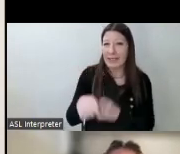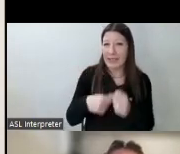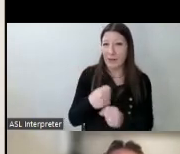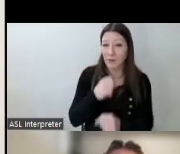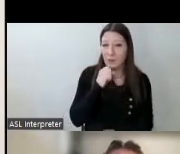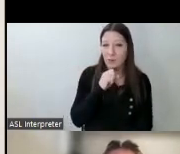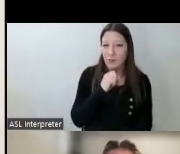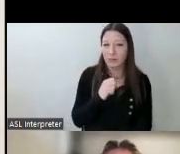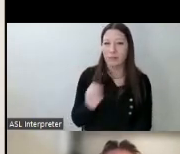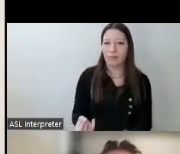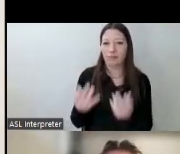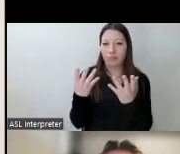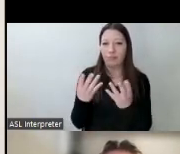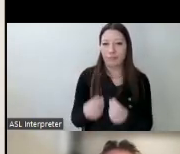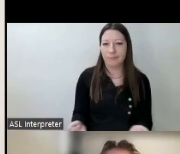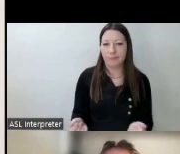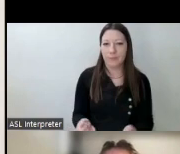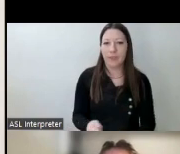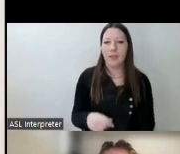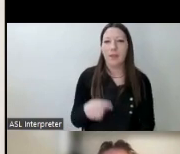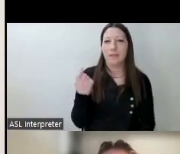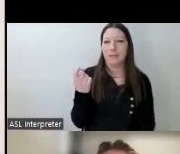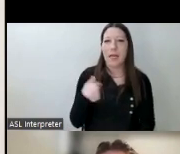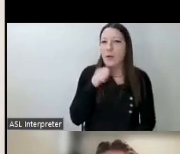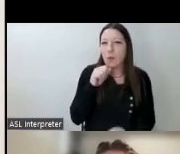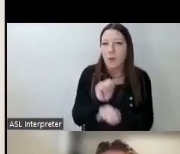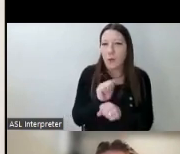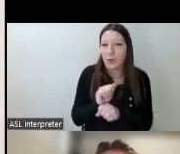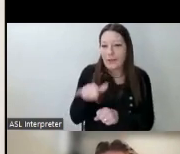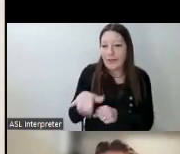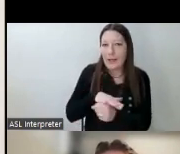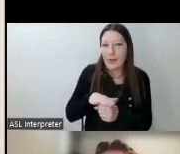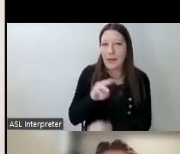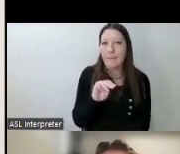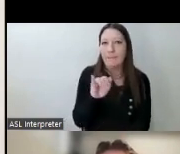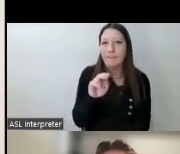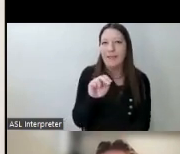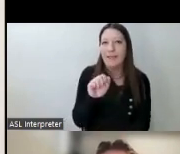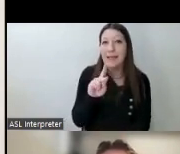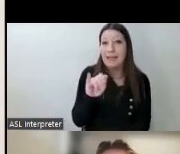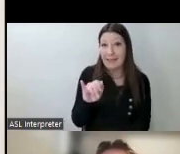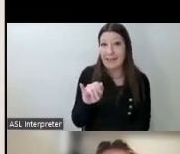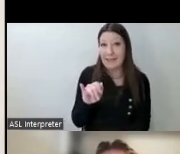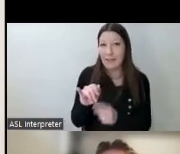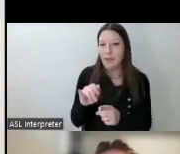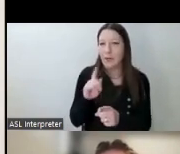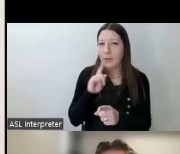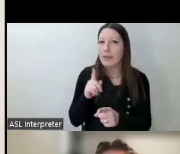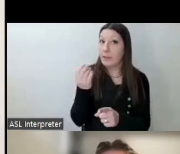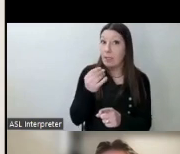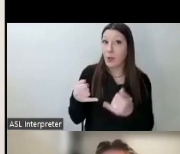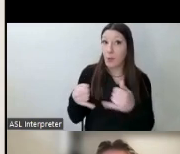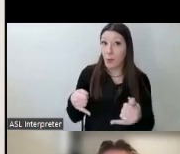directly part of the community I'm working within. It's actually just past the Ontario border, but this resort was such a pillar of